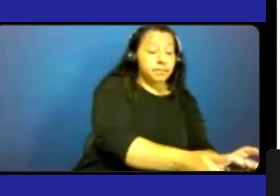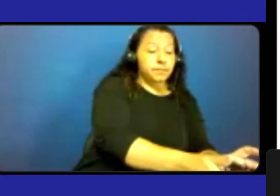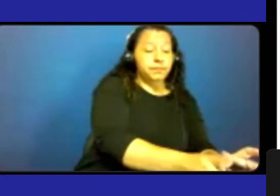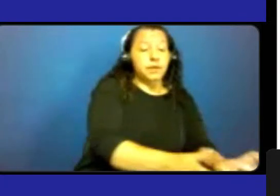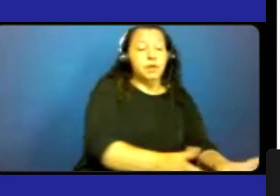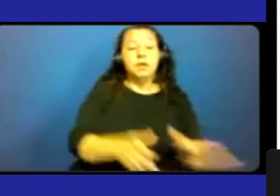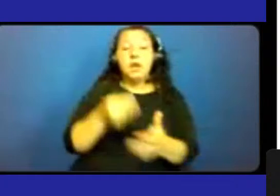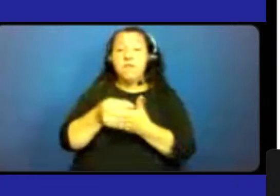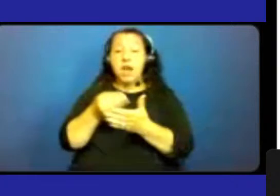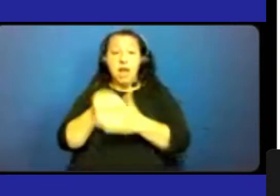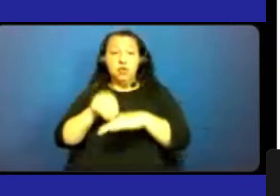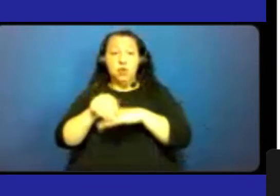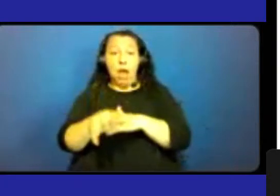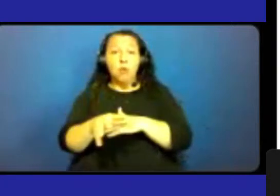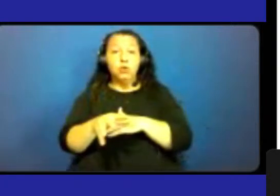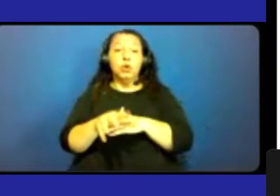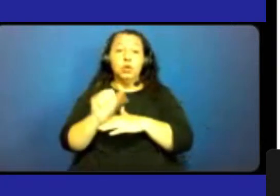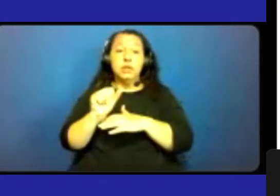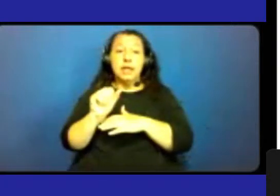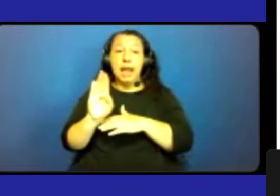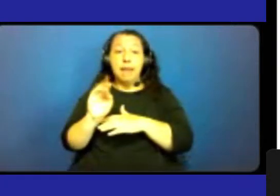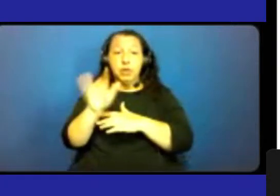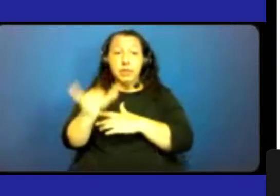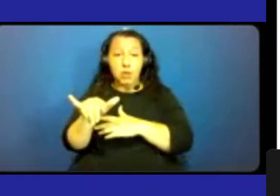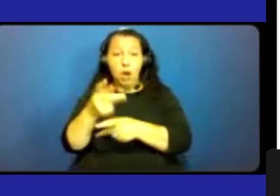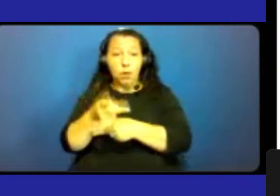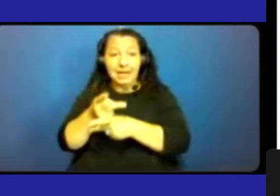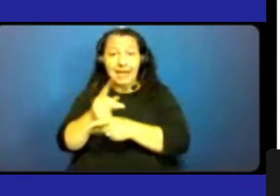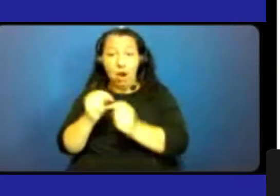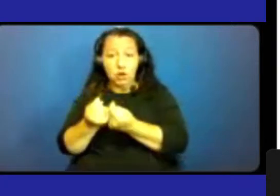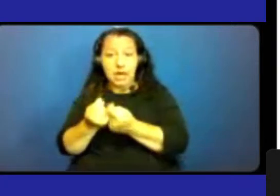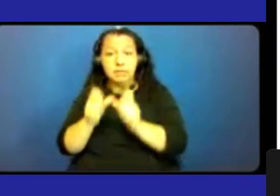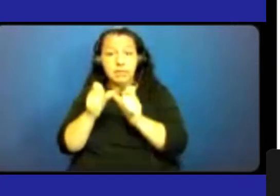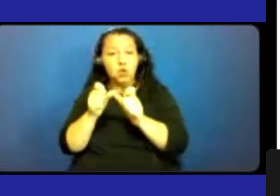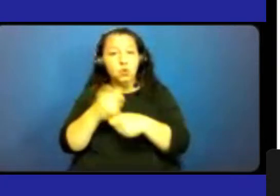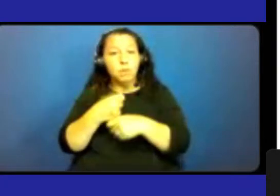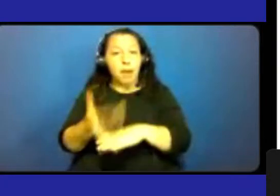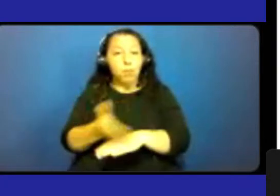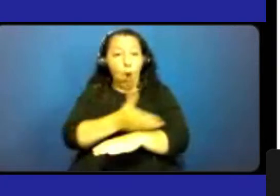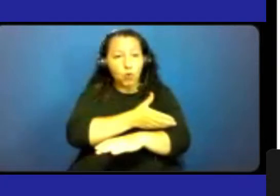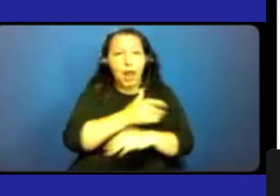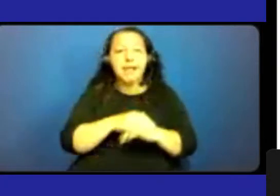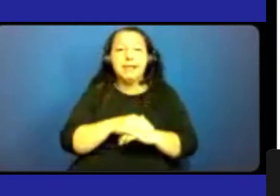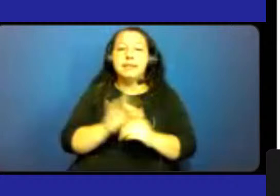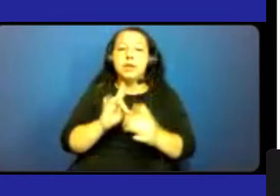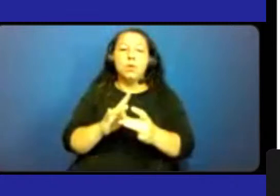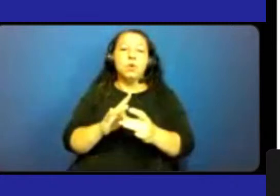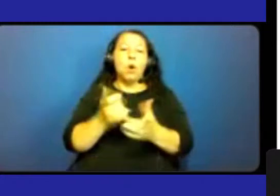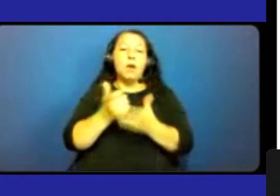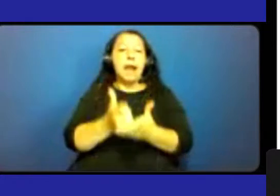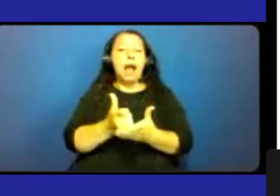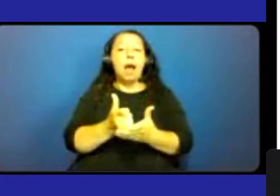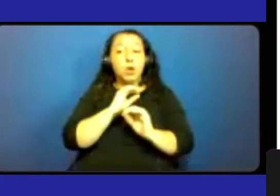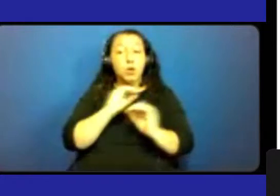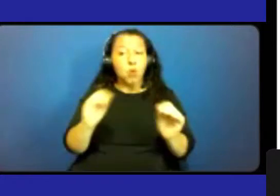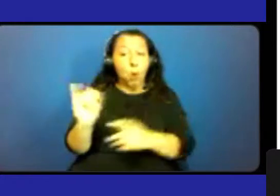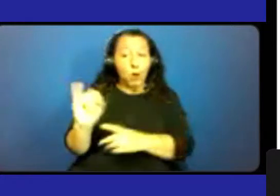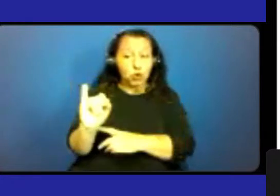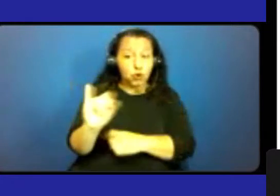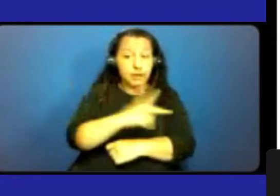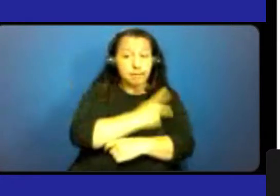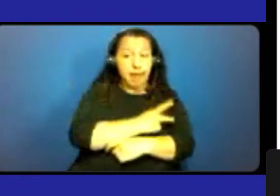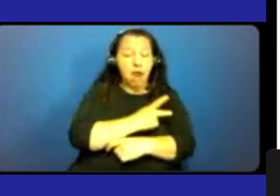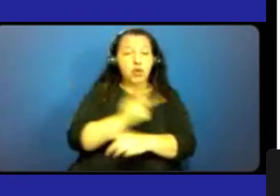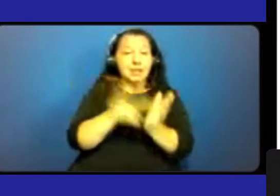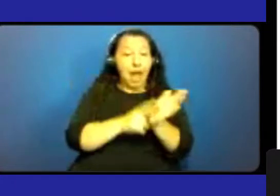teams continue to make very important progress on helping our uninsured patients enroll in health insurance coverage